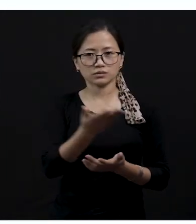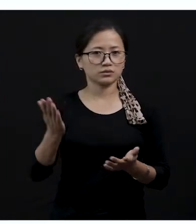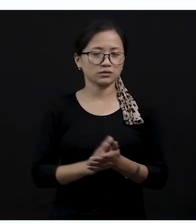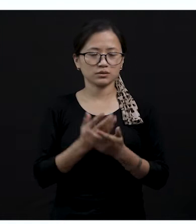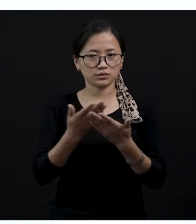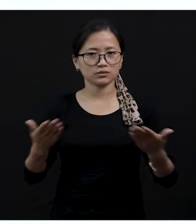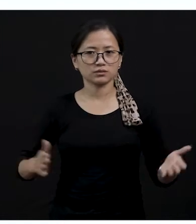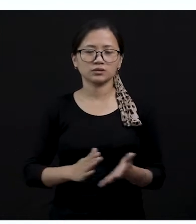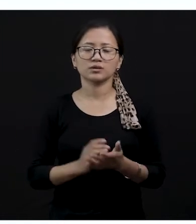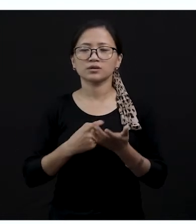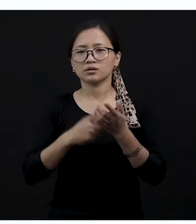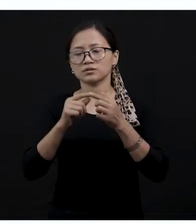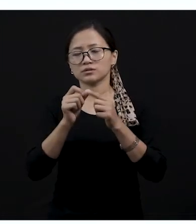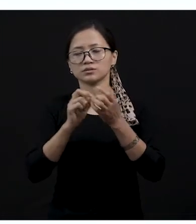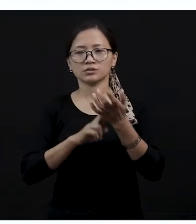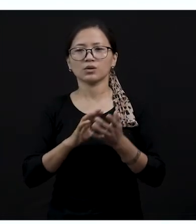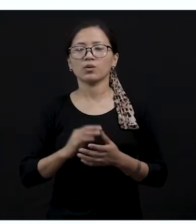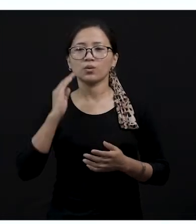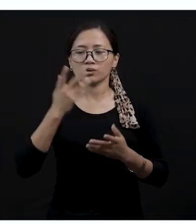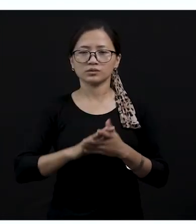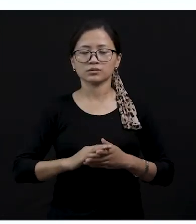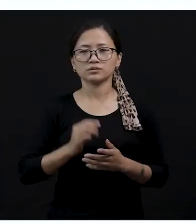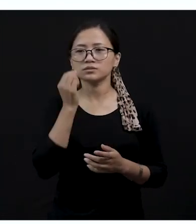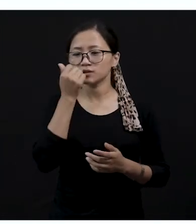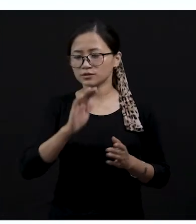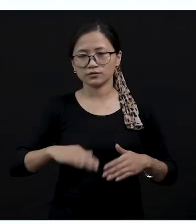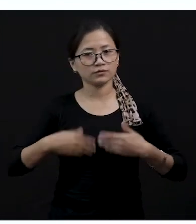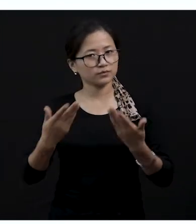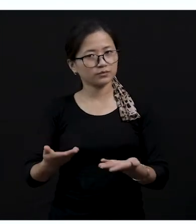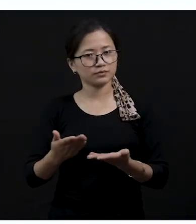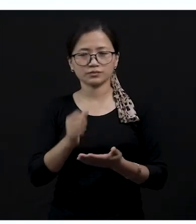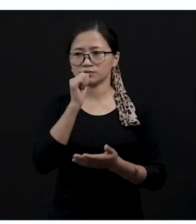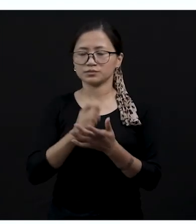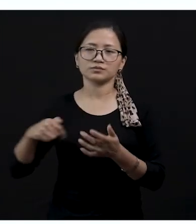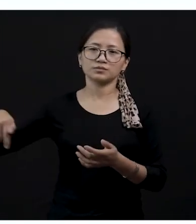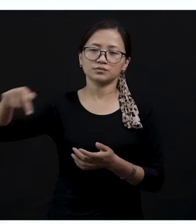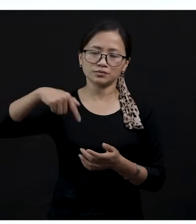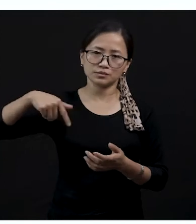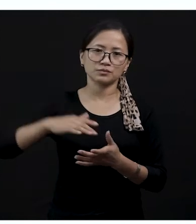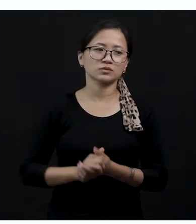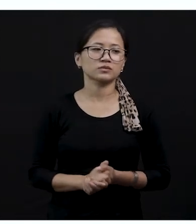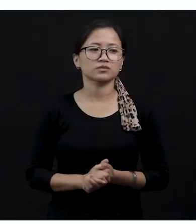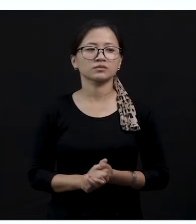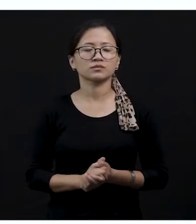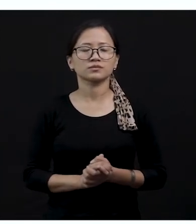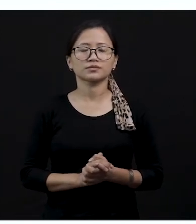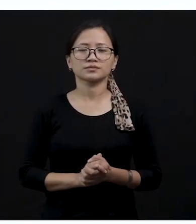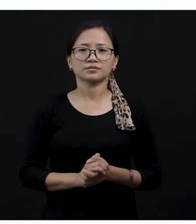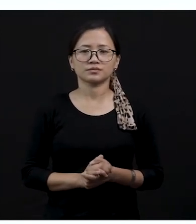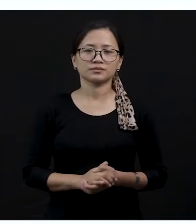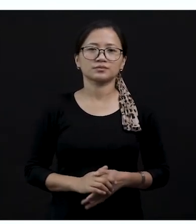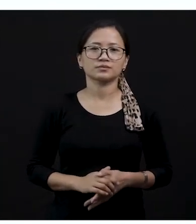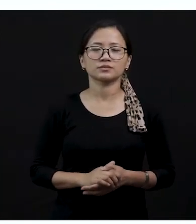thing that didn't respond when Daddy fell into the pond. See, there wasn't a thing. Oh, there wasn't a thing. That